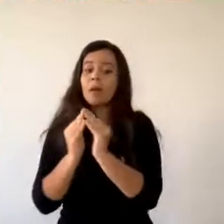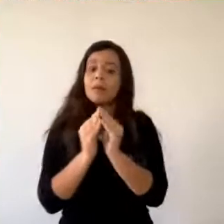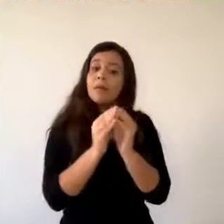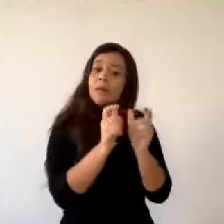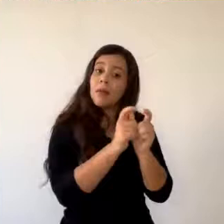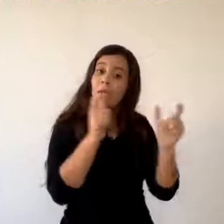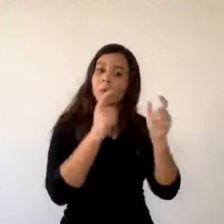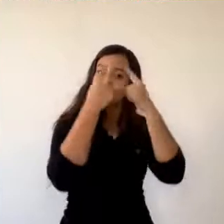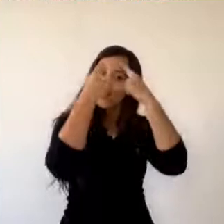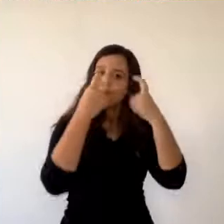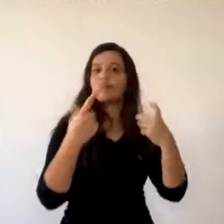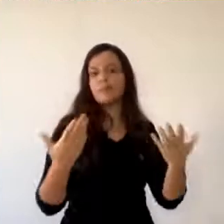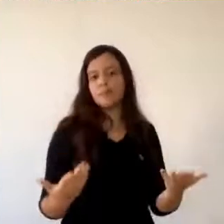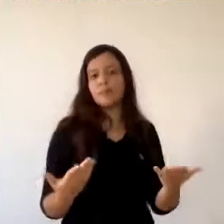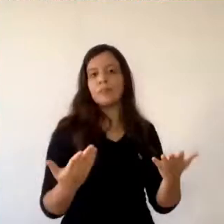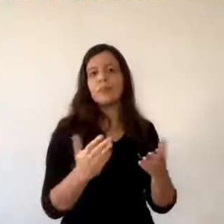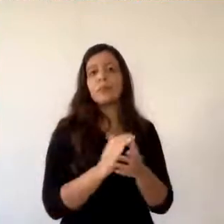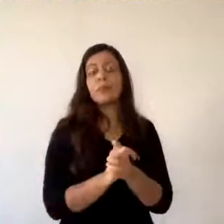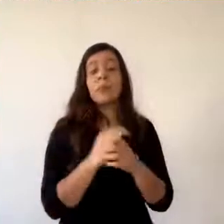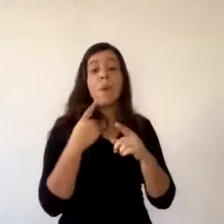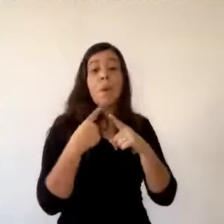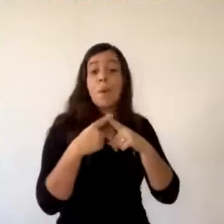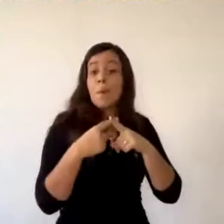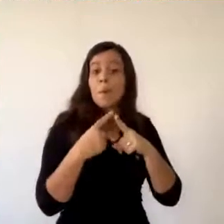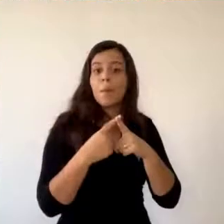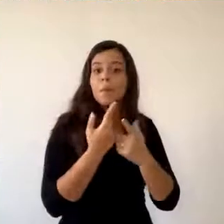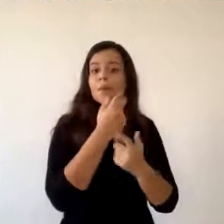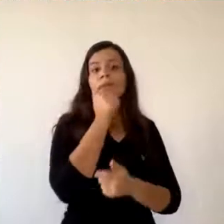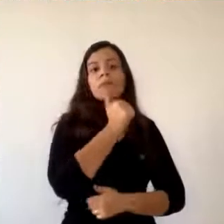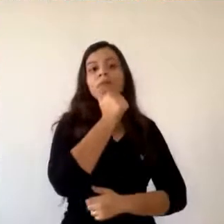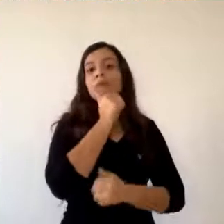issues of pandemic violence,